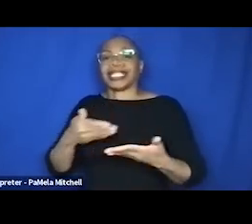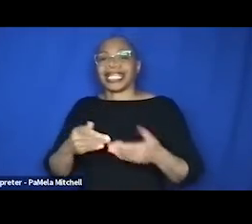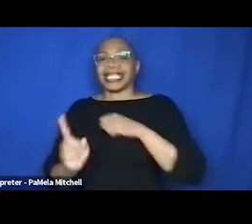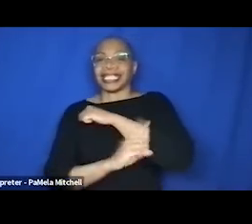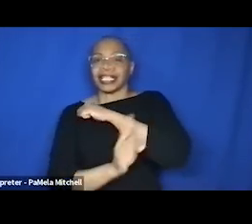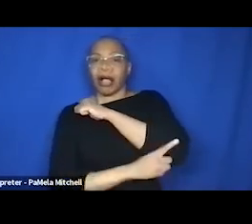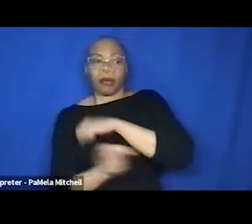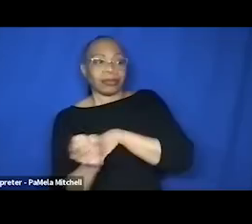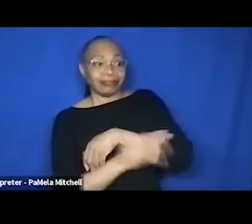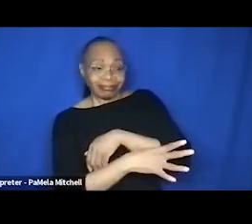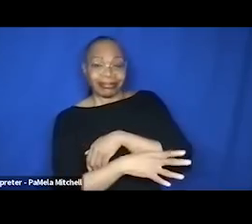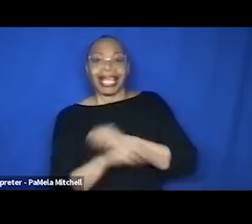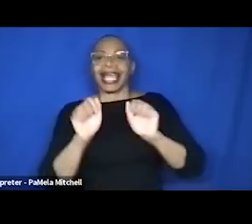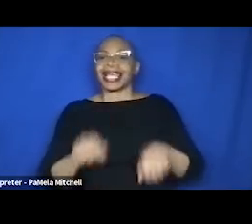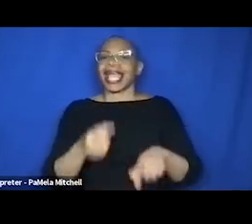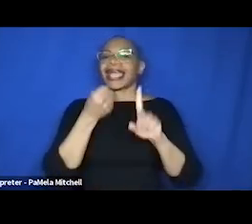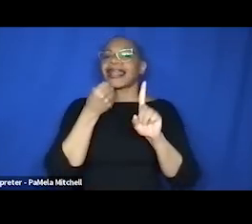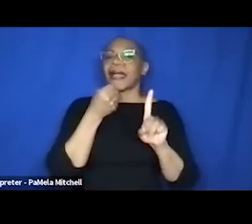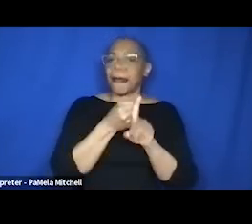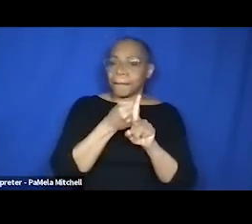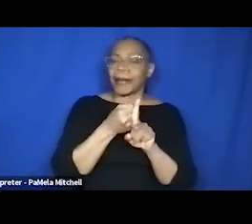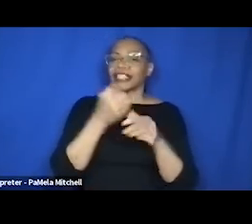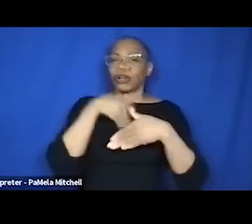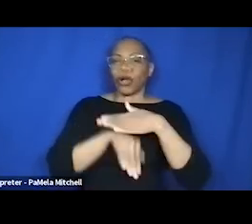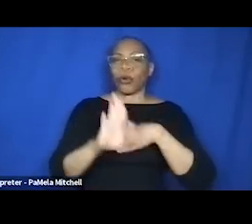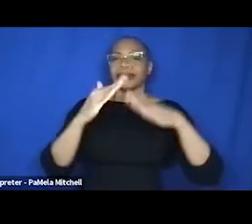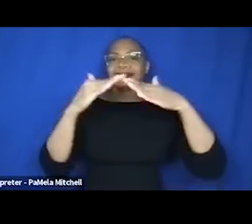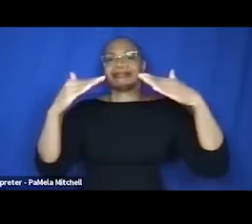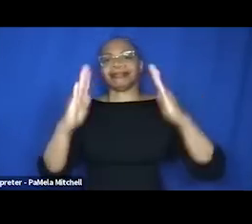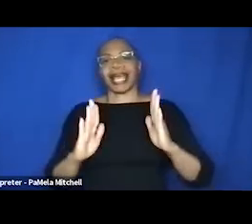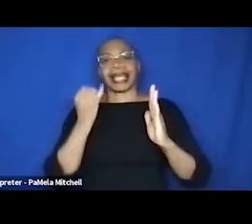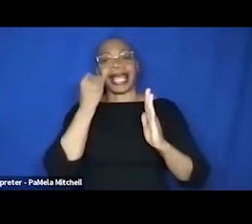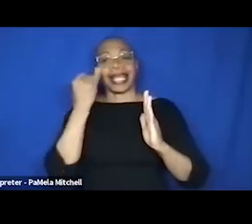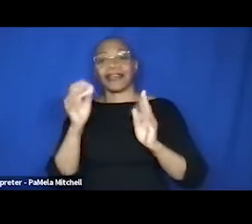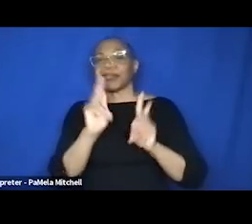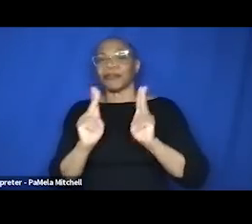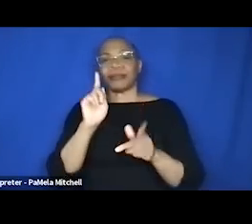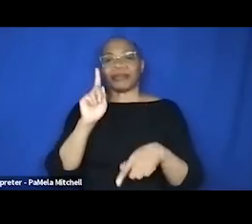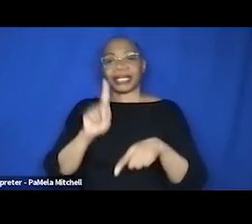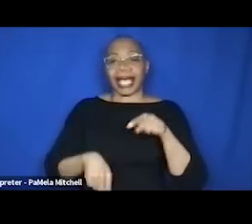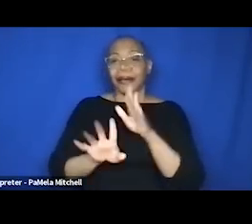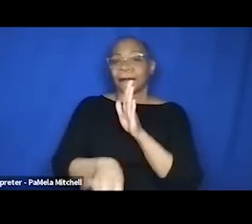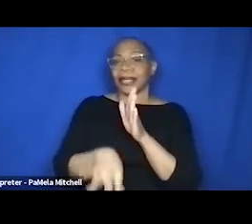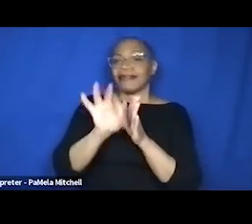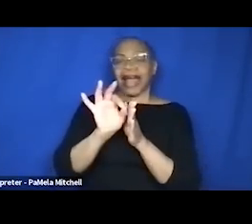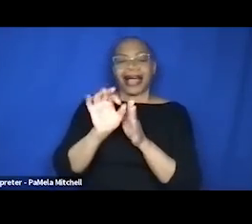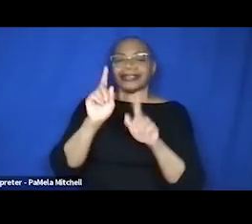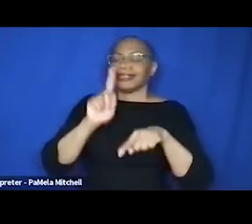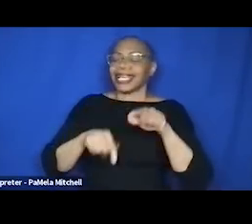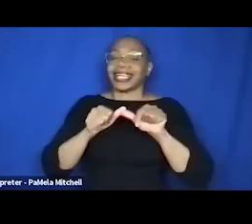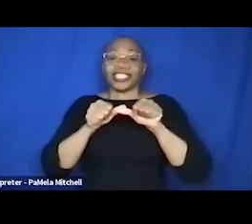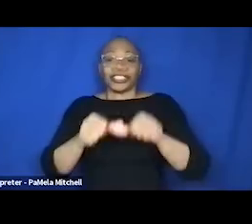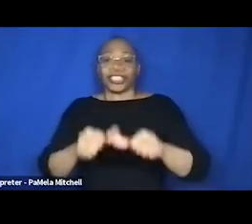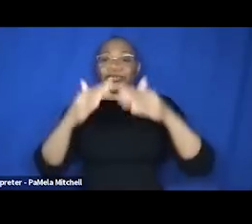to get into housing. Similarly, if outreach teams cannot find people, they often then cannot continue a housing process that may be